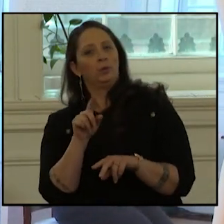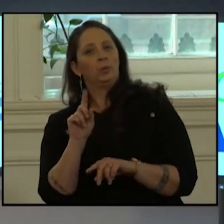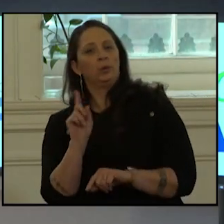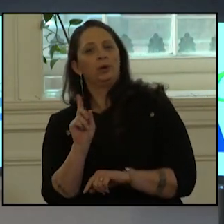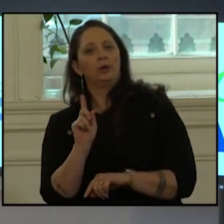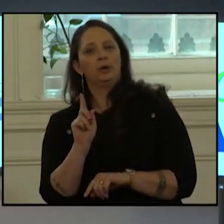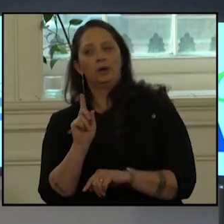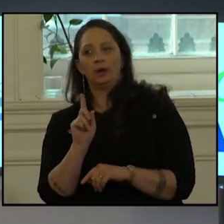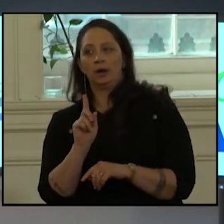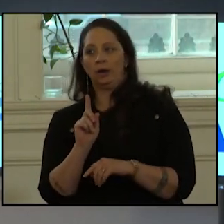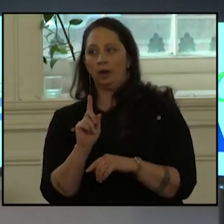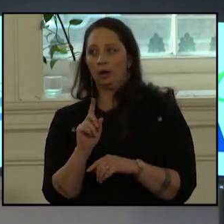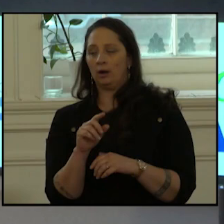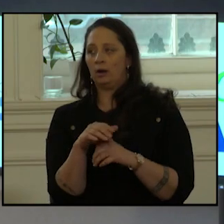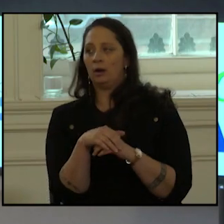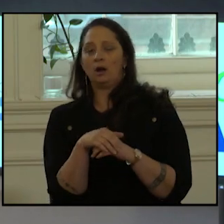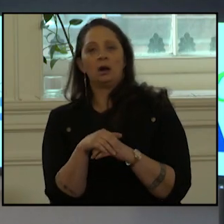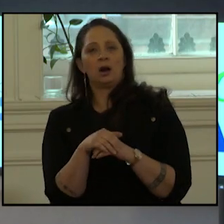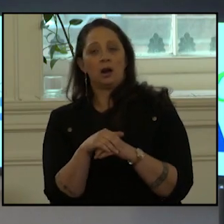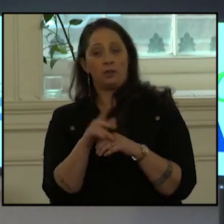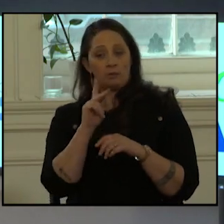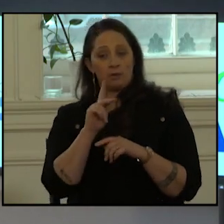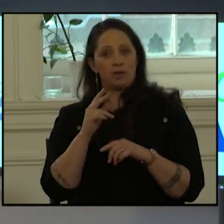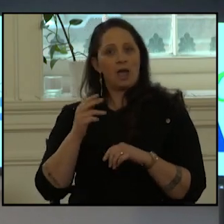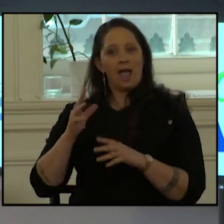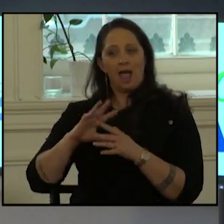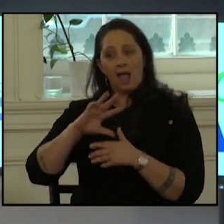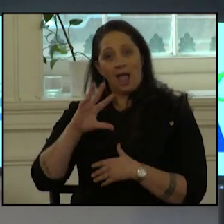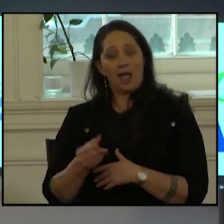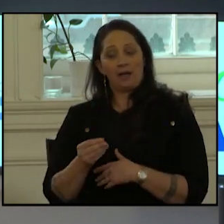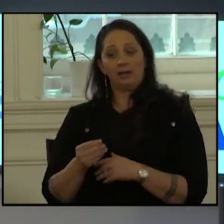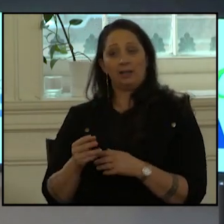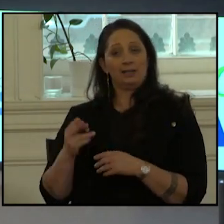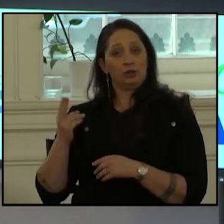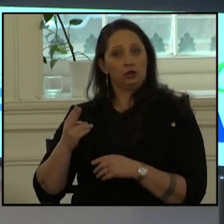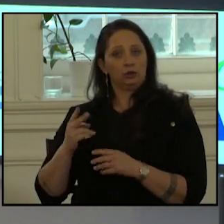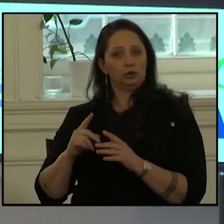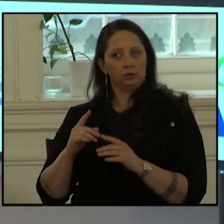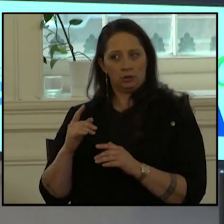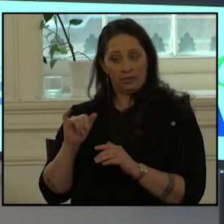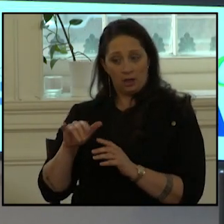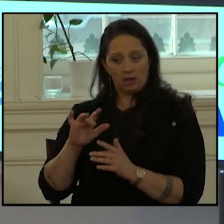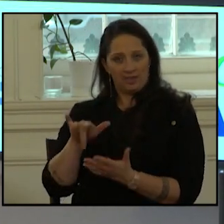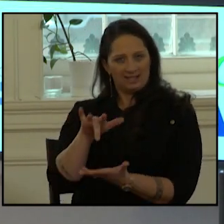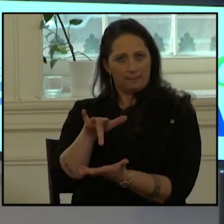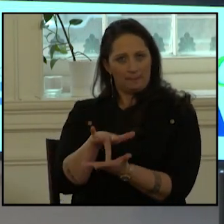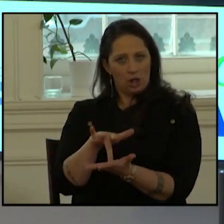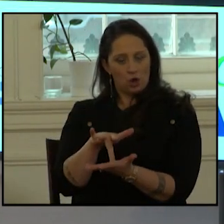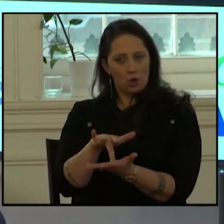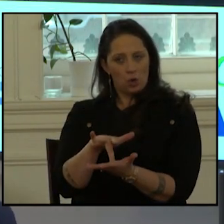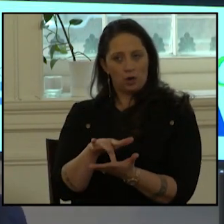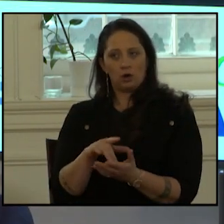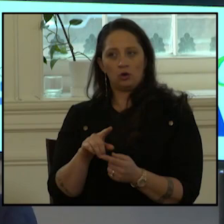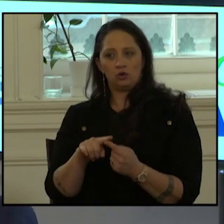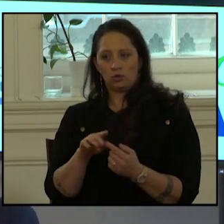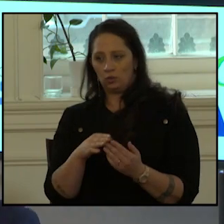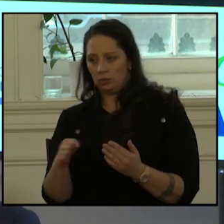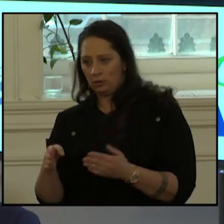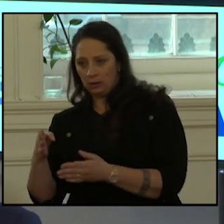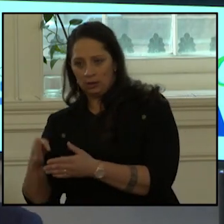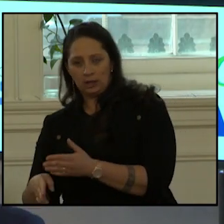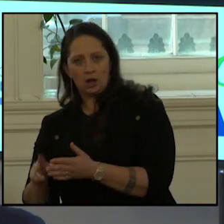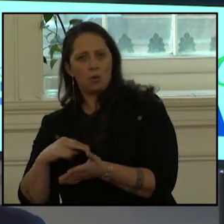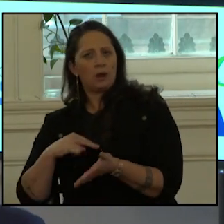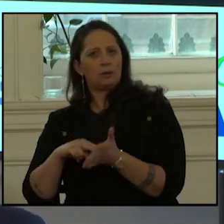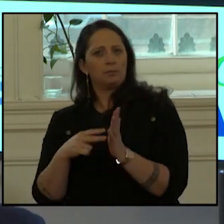the Ruby and Calvin Fletcher African American History Museum is concerned. It's the middle, right? Going to the end. And what I mean